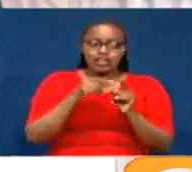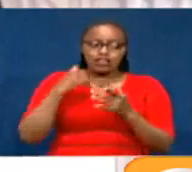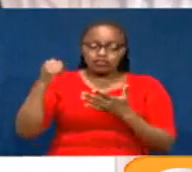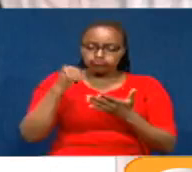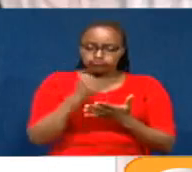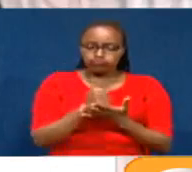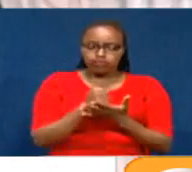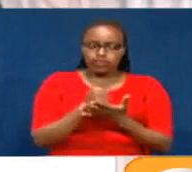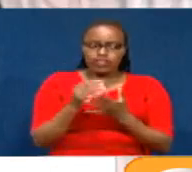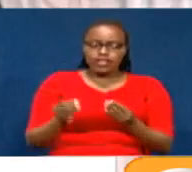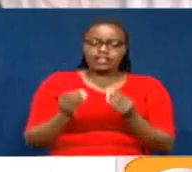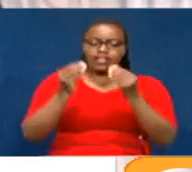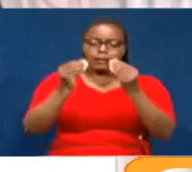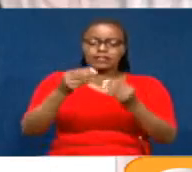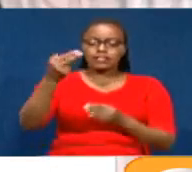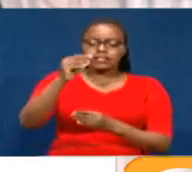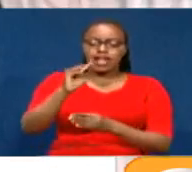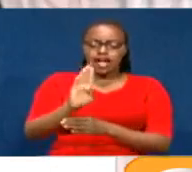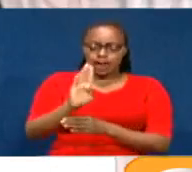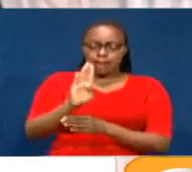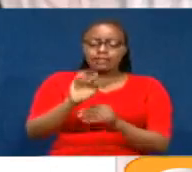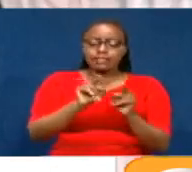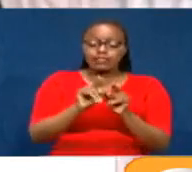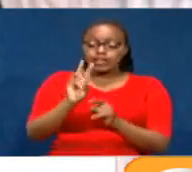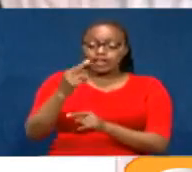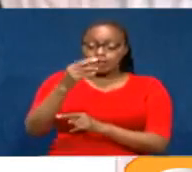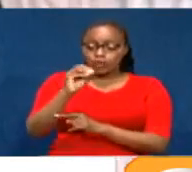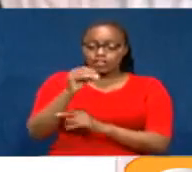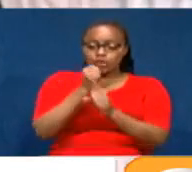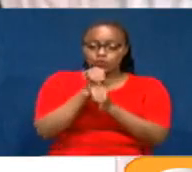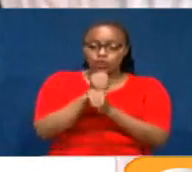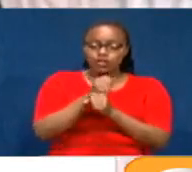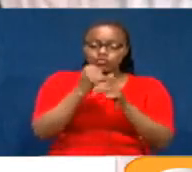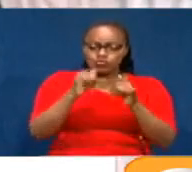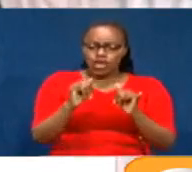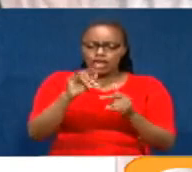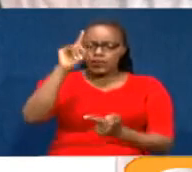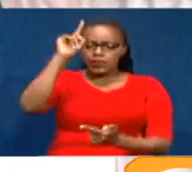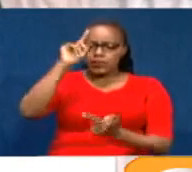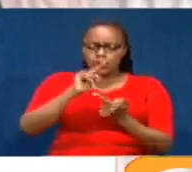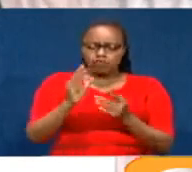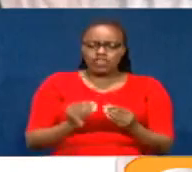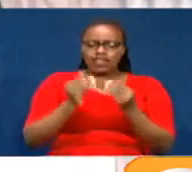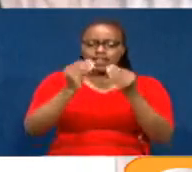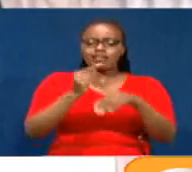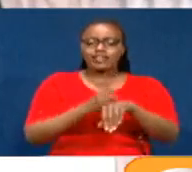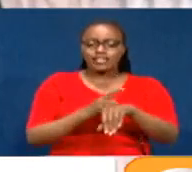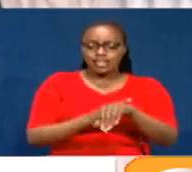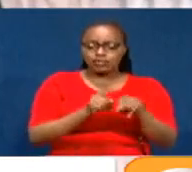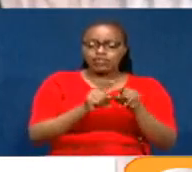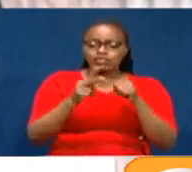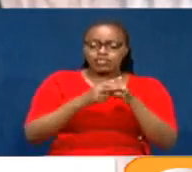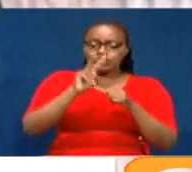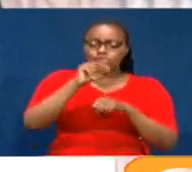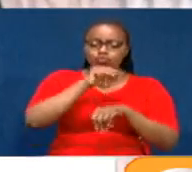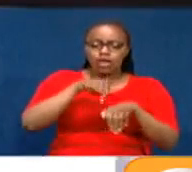supplies at the emergency hub is part of WHO's effort to significantly cut down delivery time to